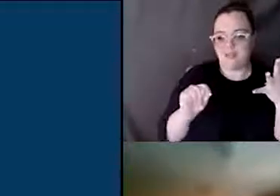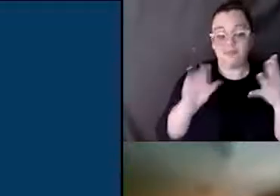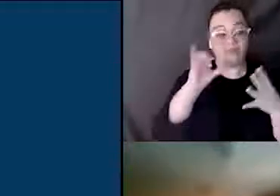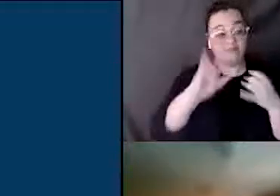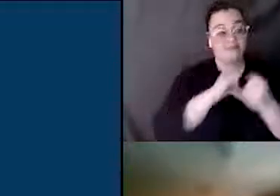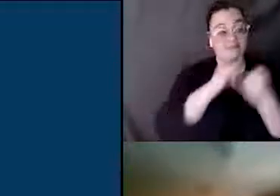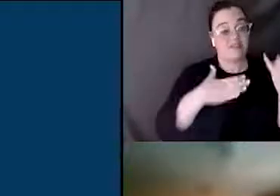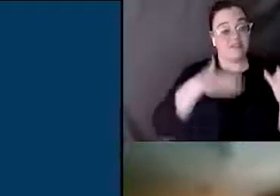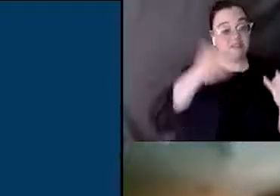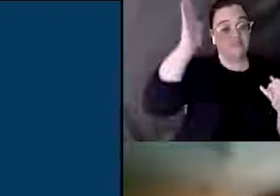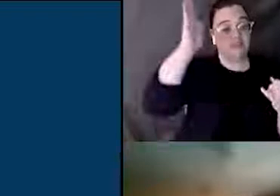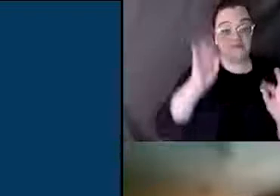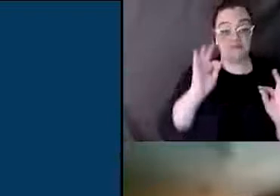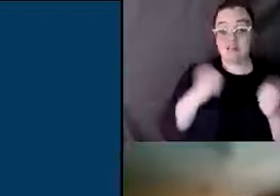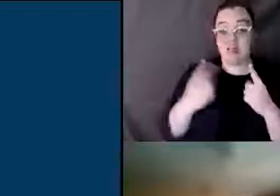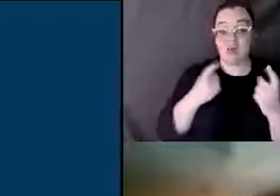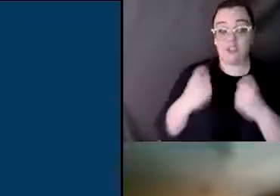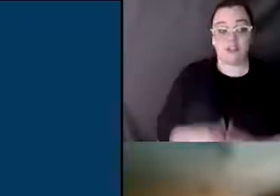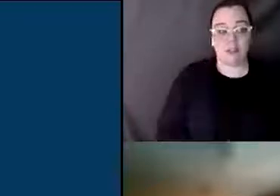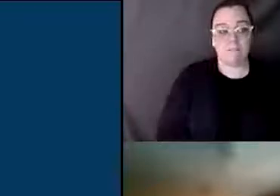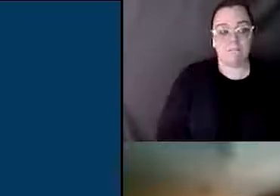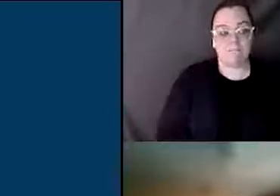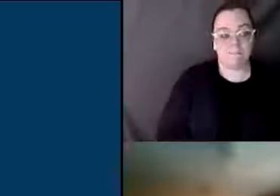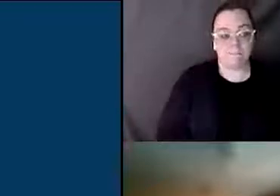my presentation. Any questions?